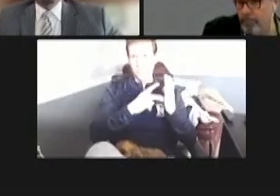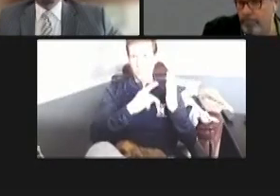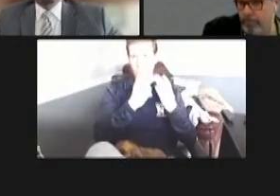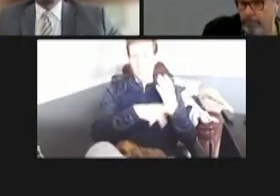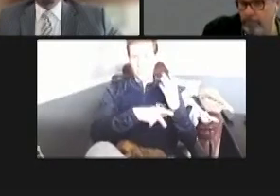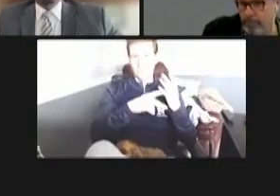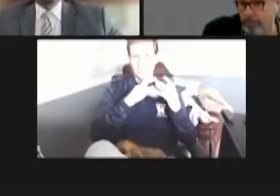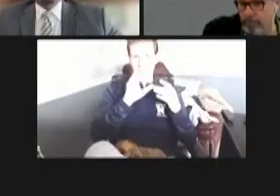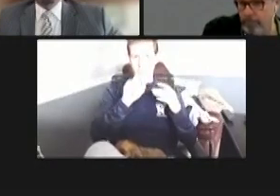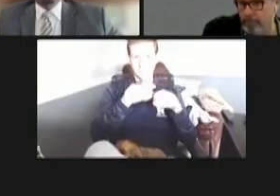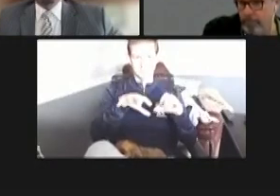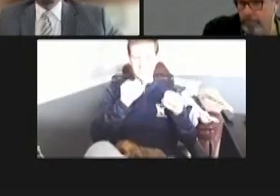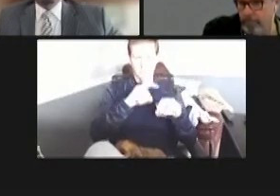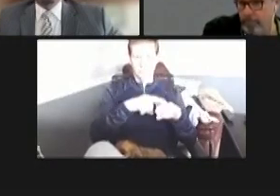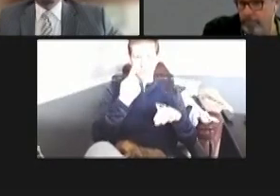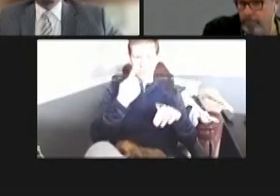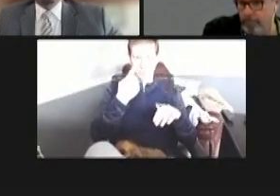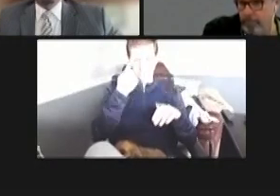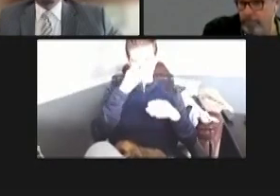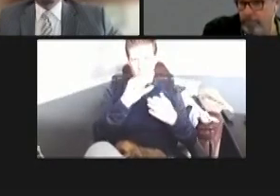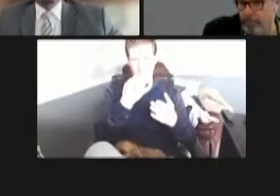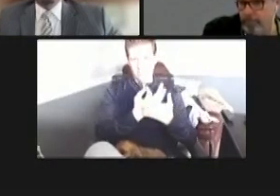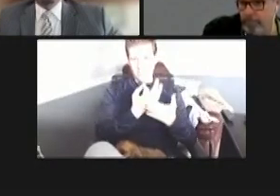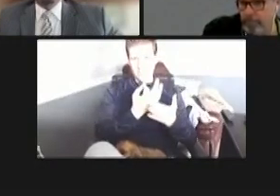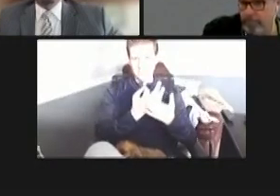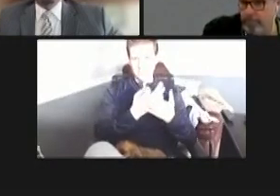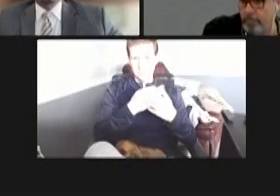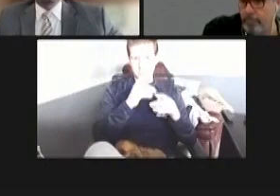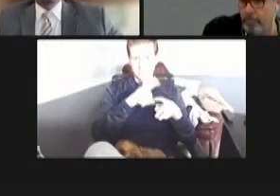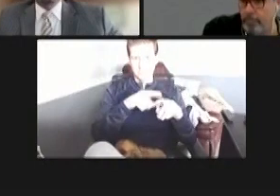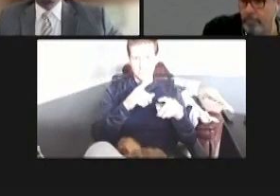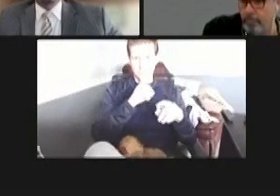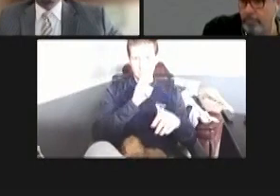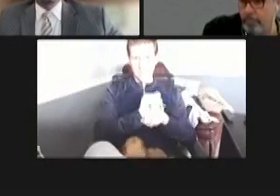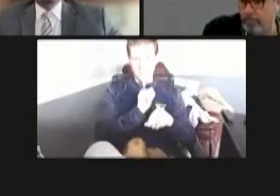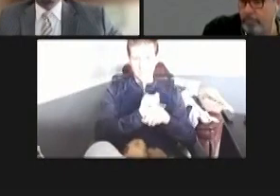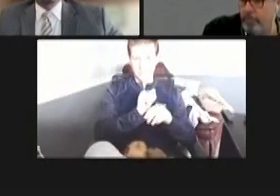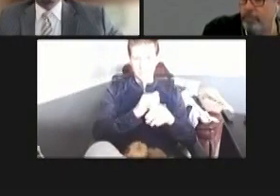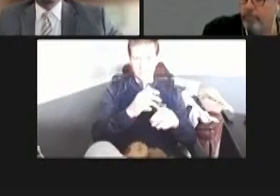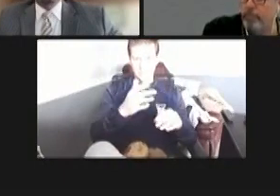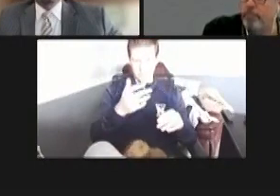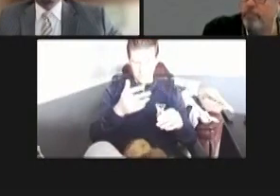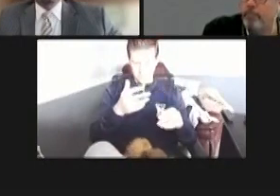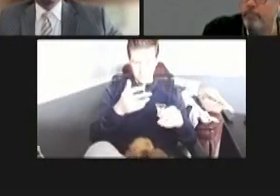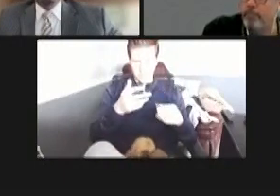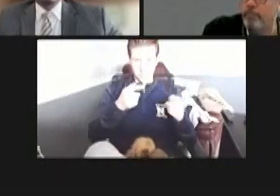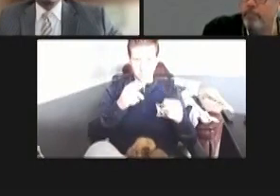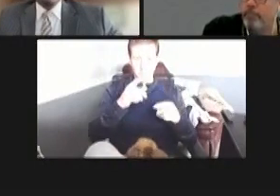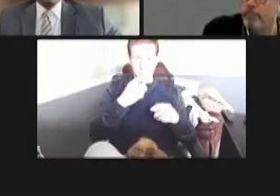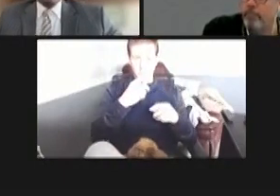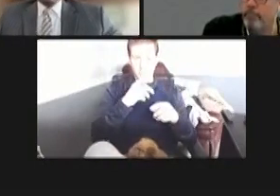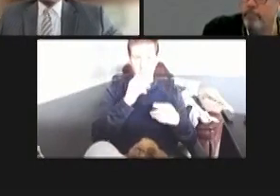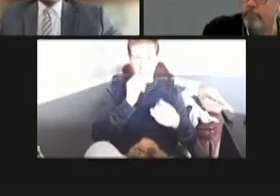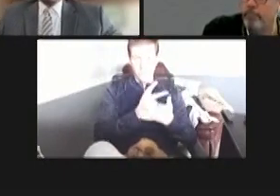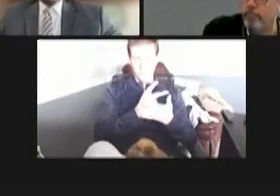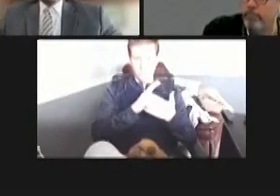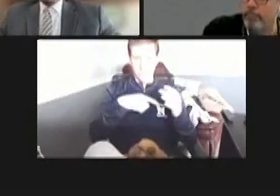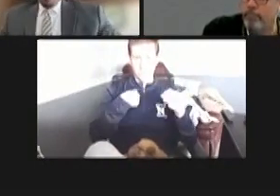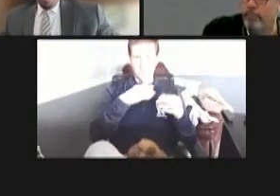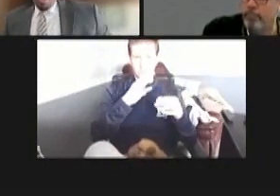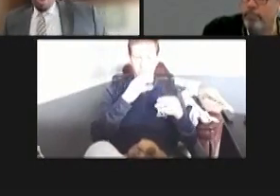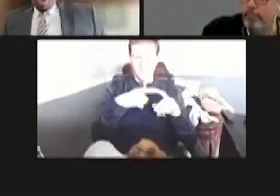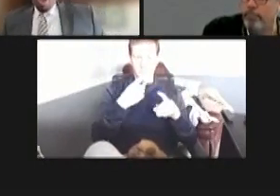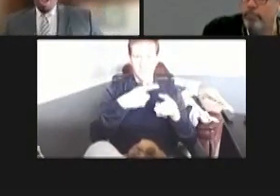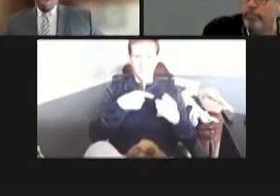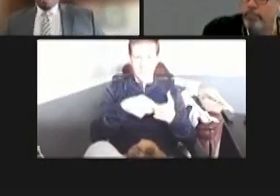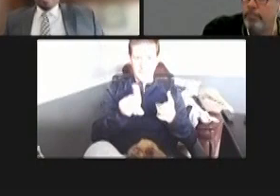you know, just take too long for the funds to actually be administered. It's one thing for it to be approved, but I'm actually talking about it being